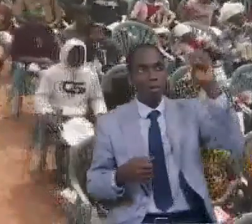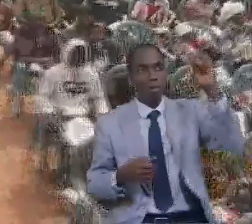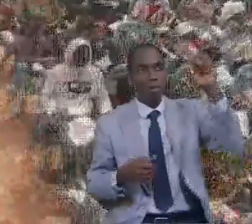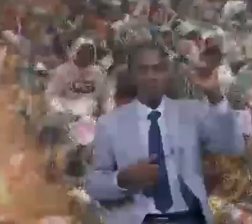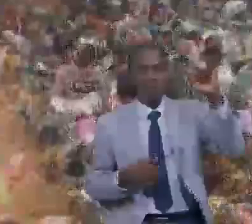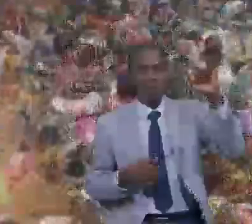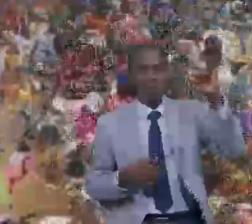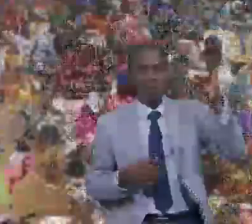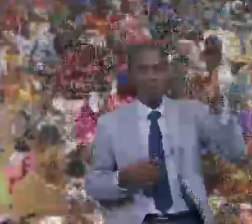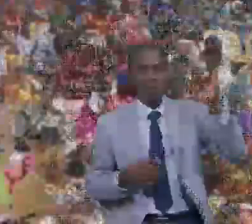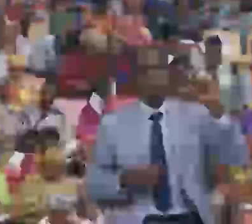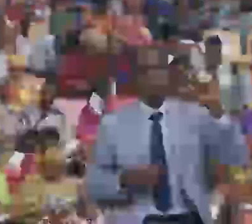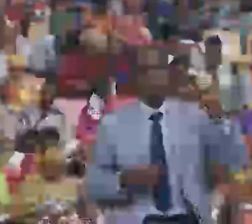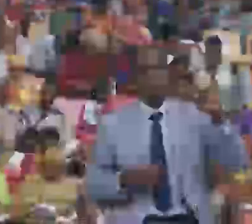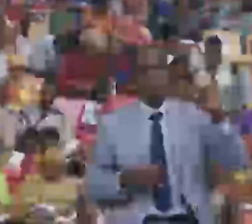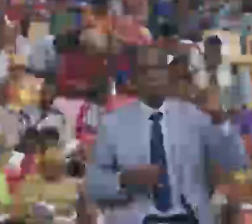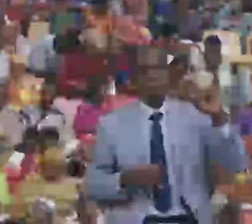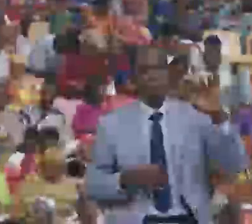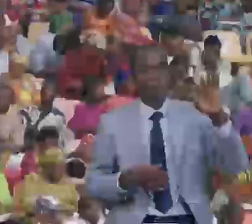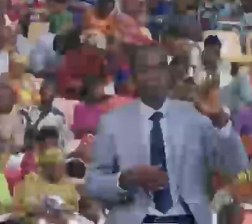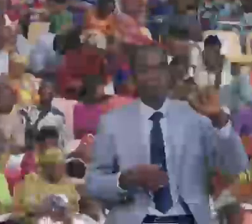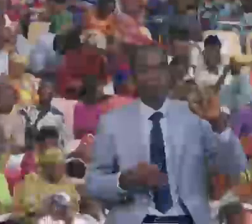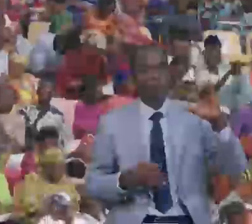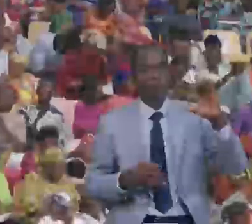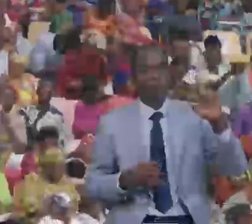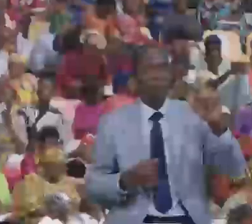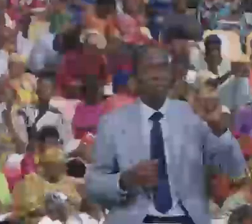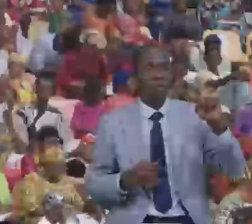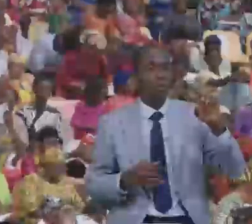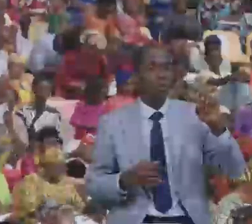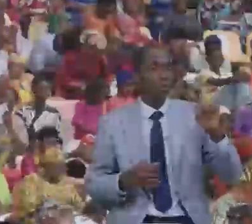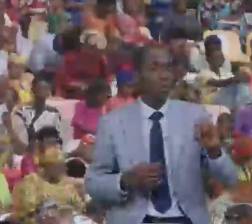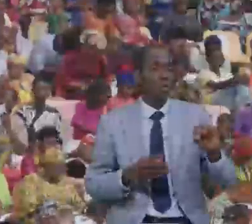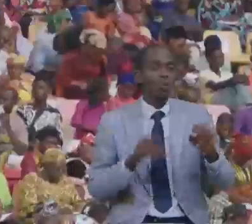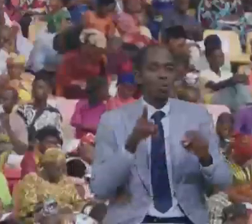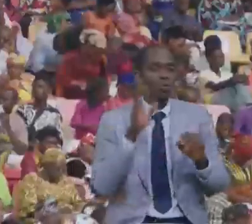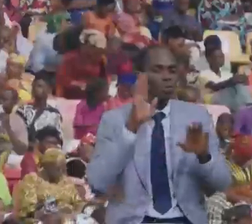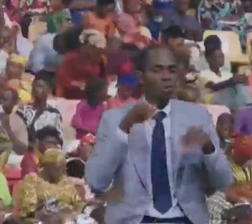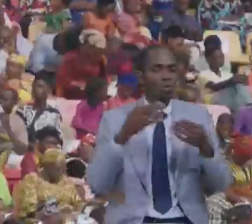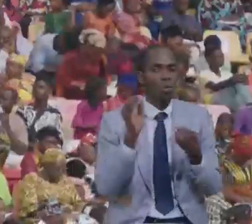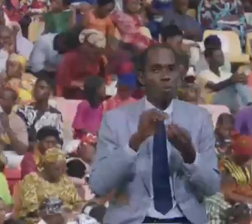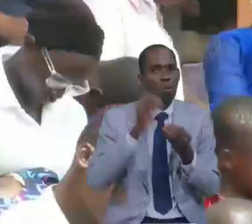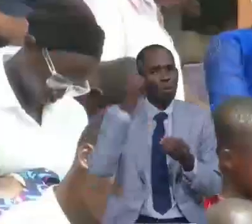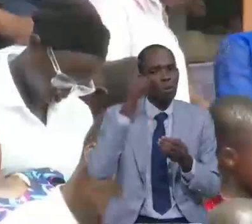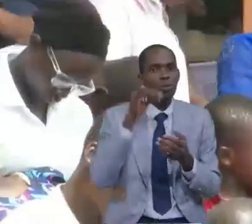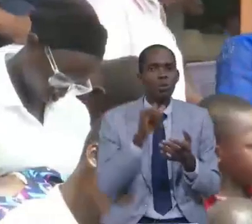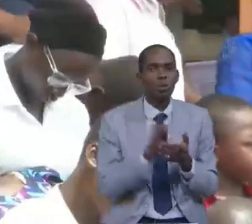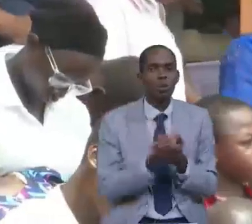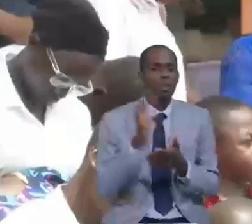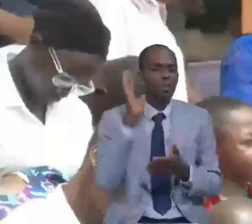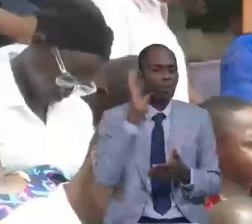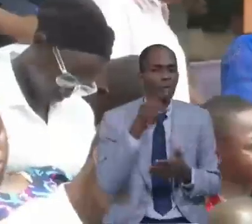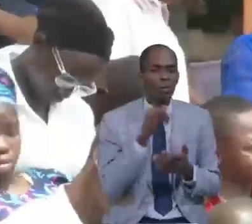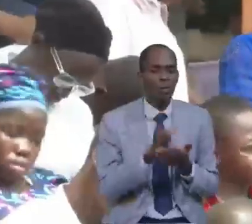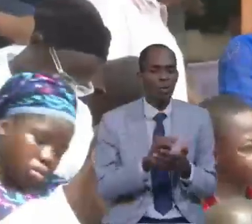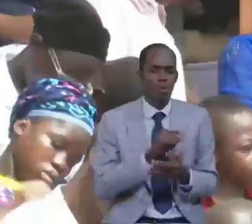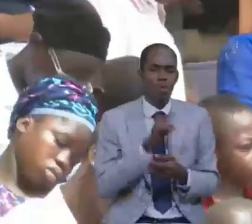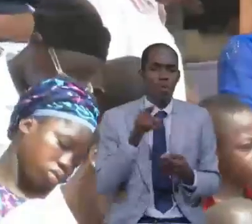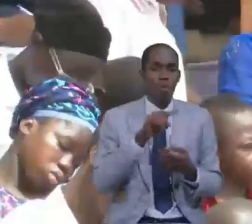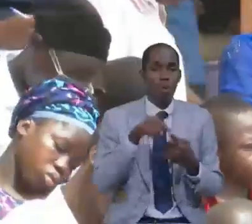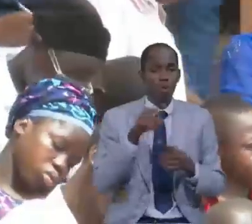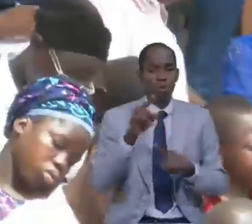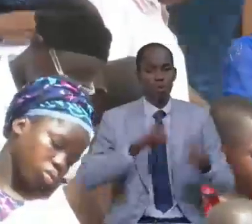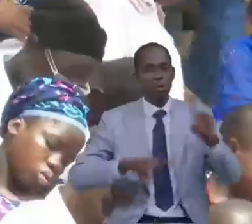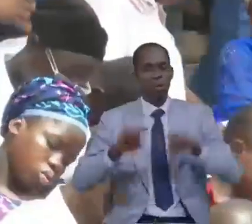am sanctified, this is what it means. S, surrender